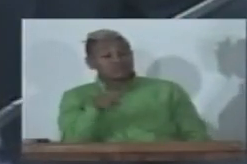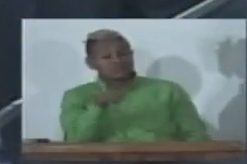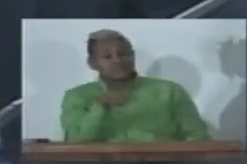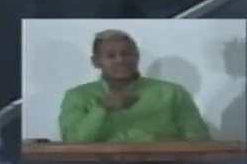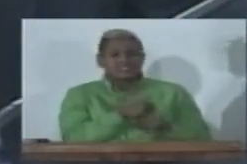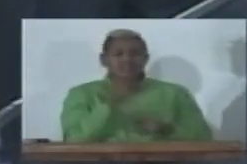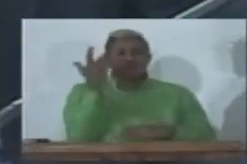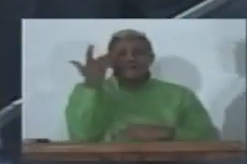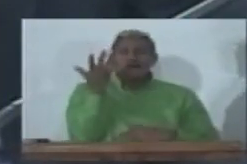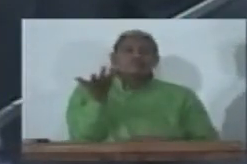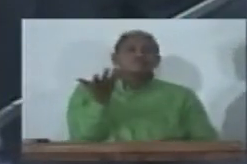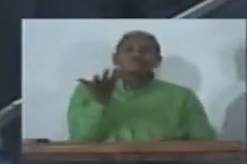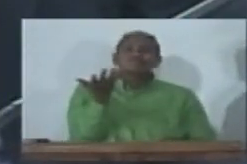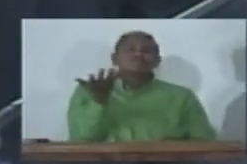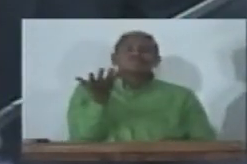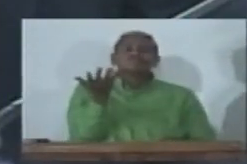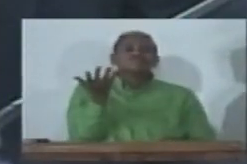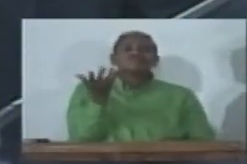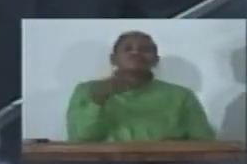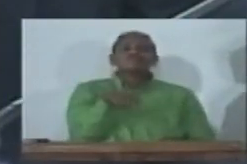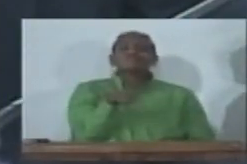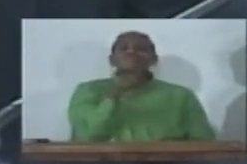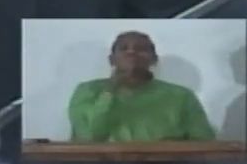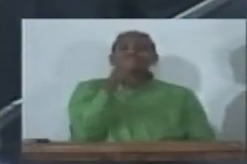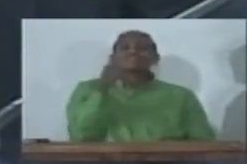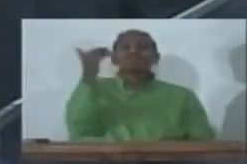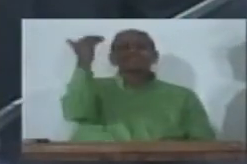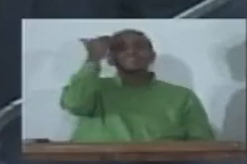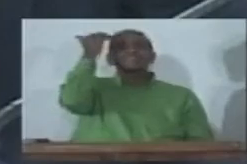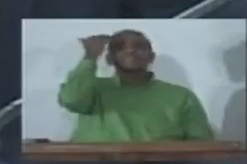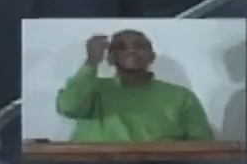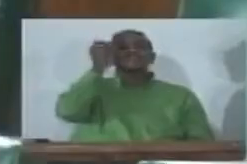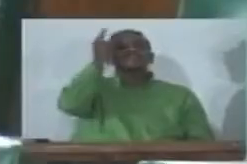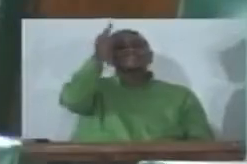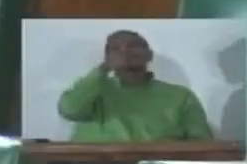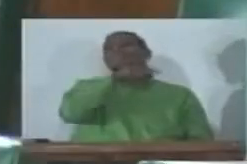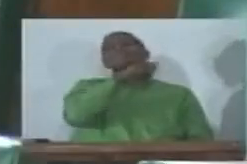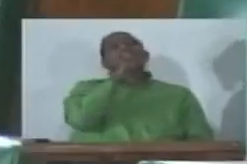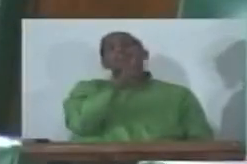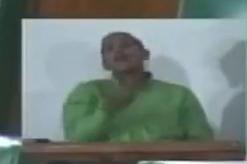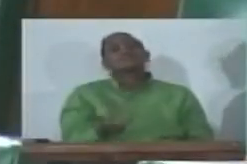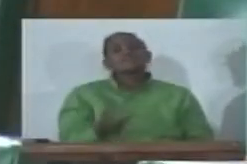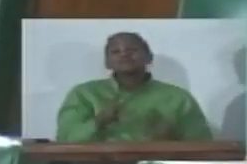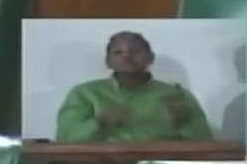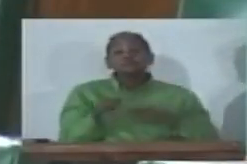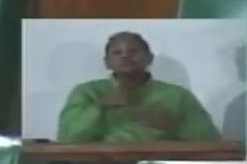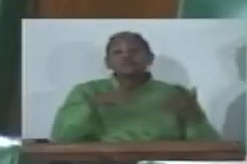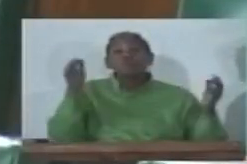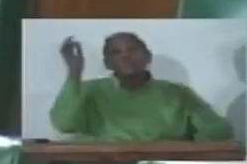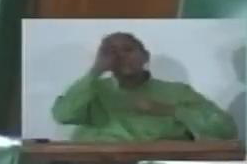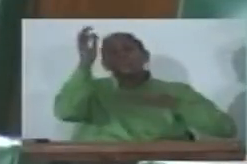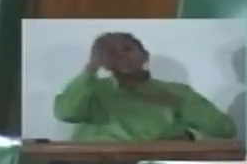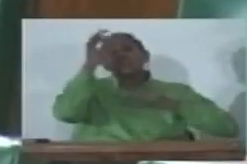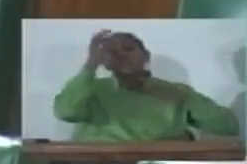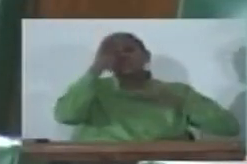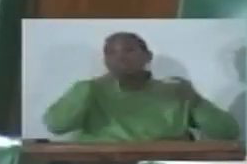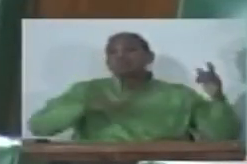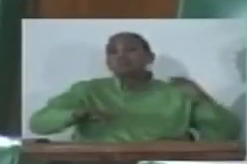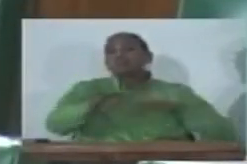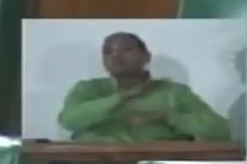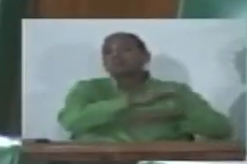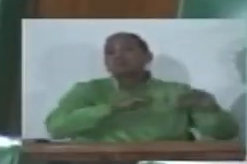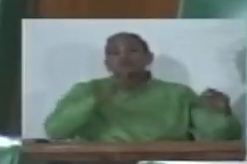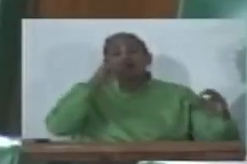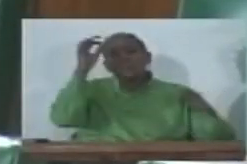is because of the lack of awareness by people in the society. And so part of